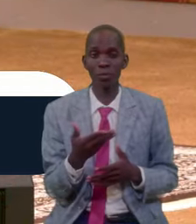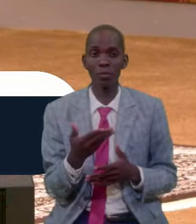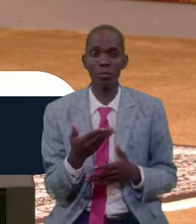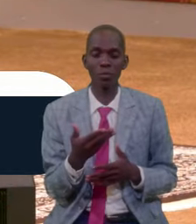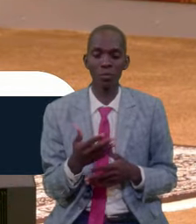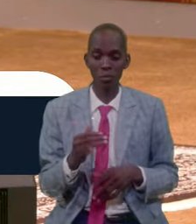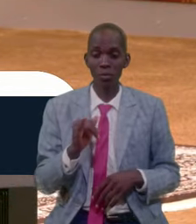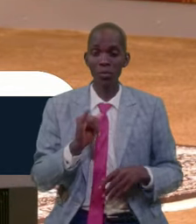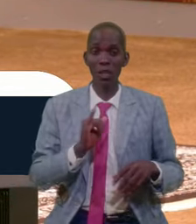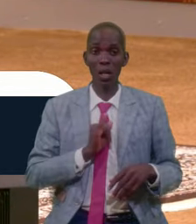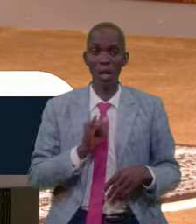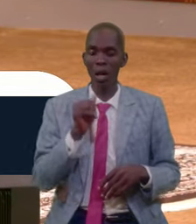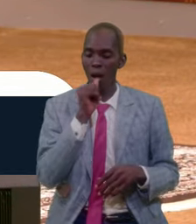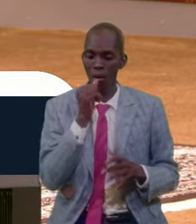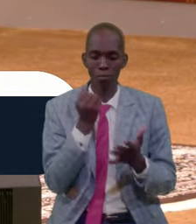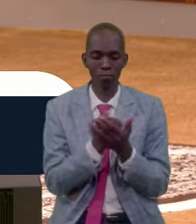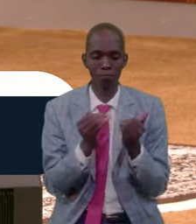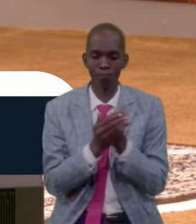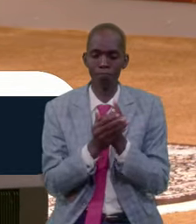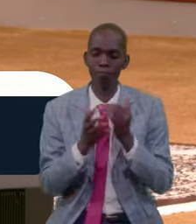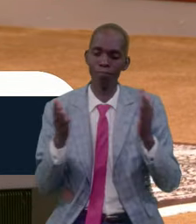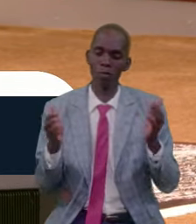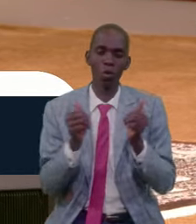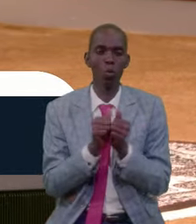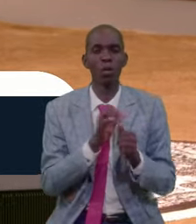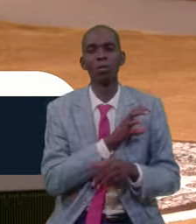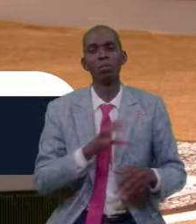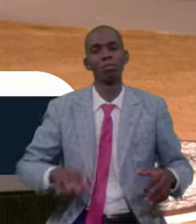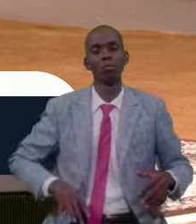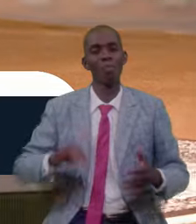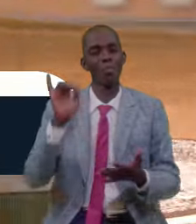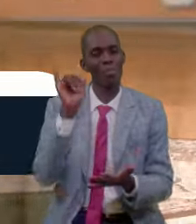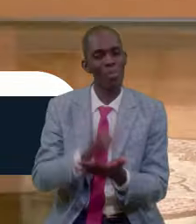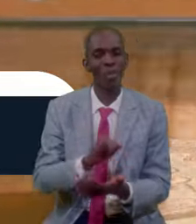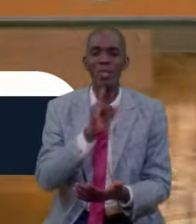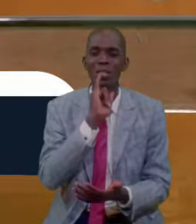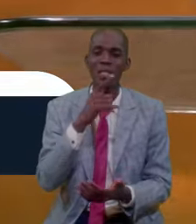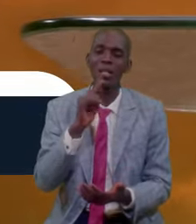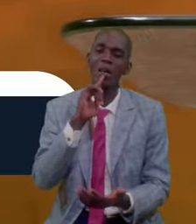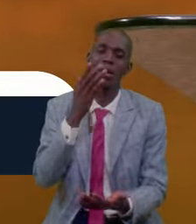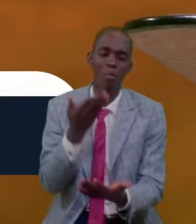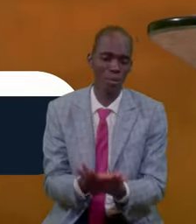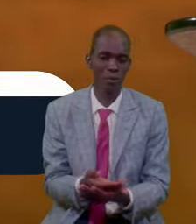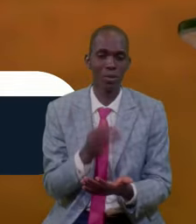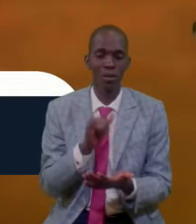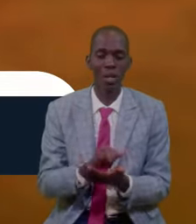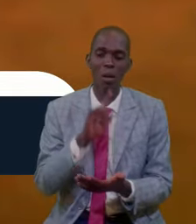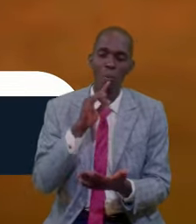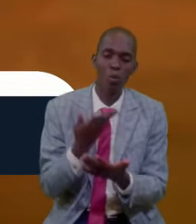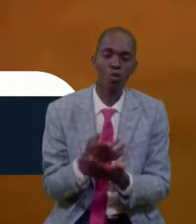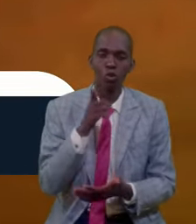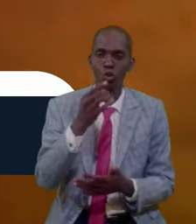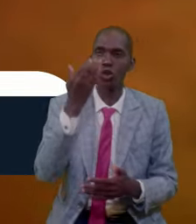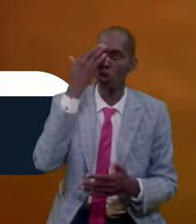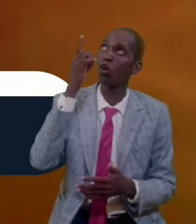am crucified with Christ. That's the evidence. The evidence that we know God, the evidence that we're